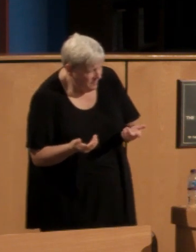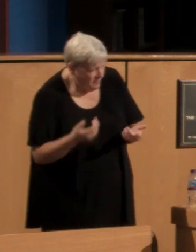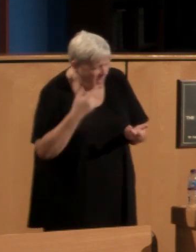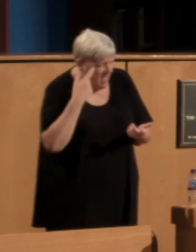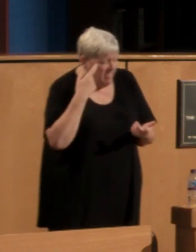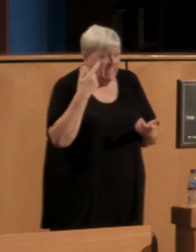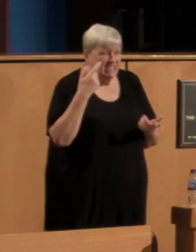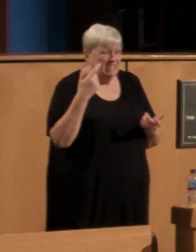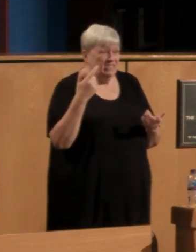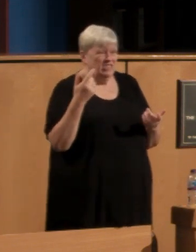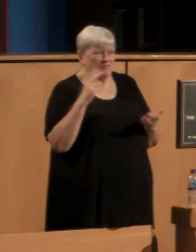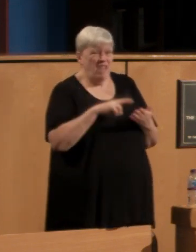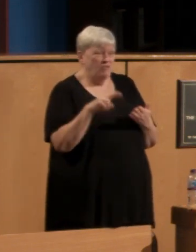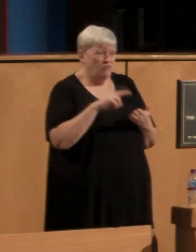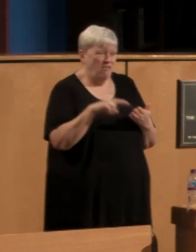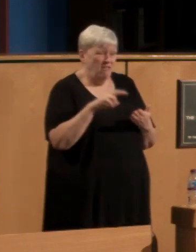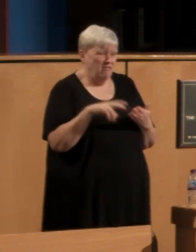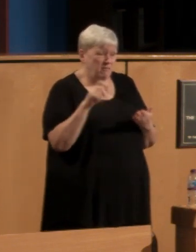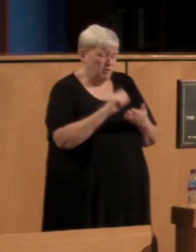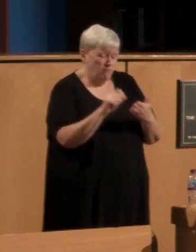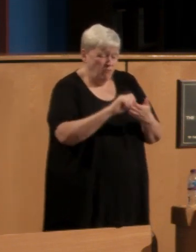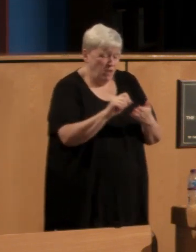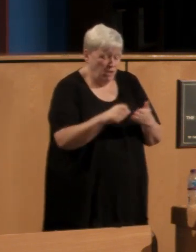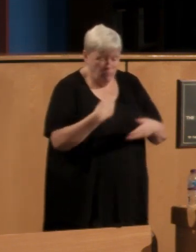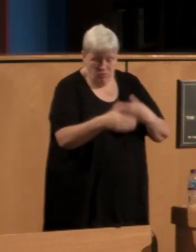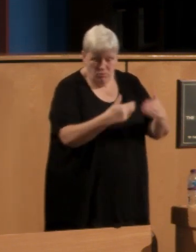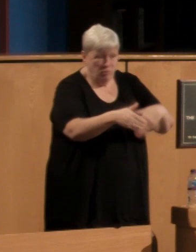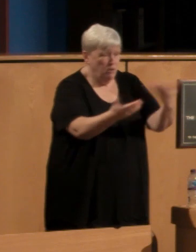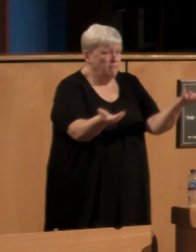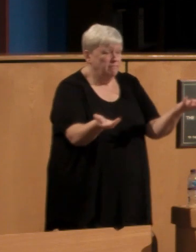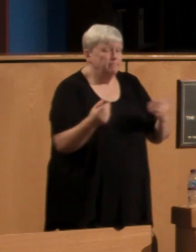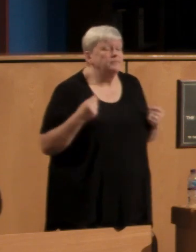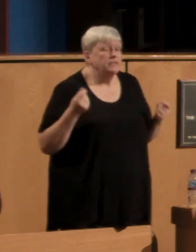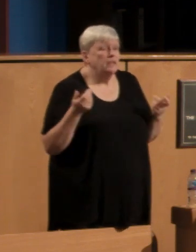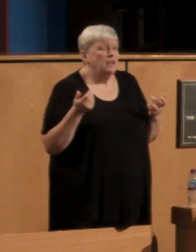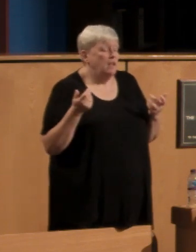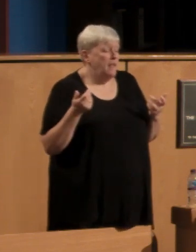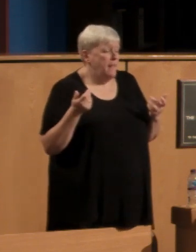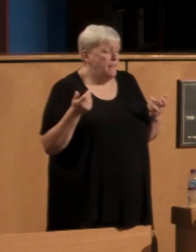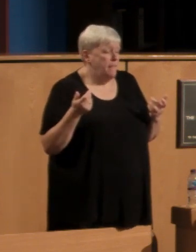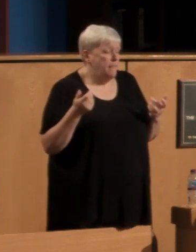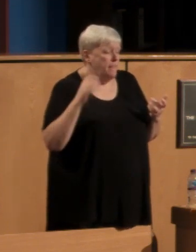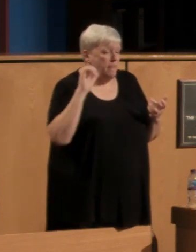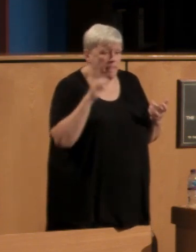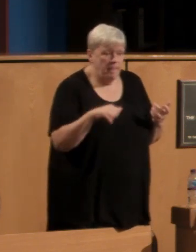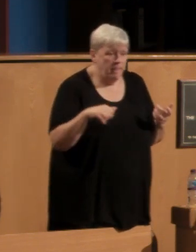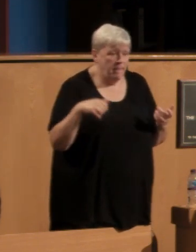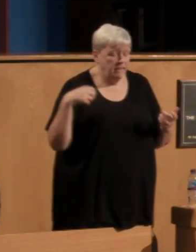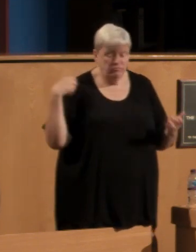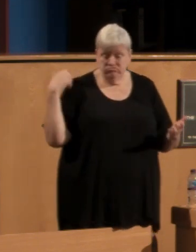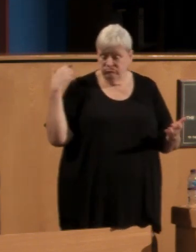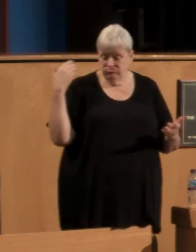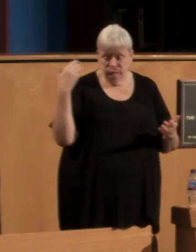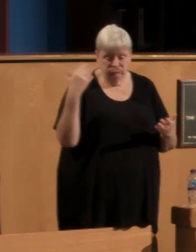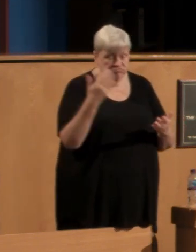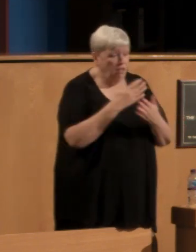just came naturally. It's not like I sat down and go, okay, I'm going to write queer horror. So yeah, I've always loved genre. I've